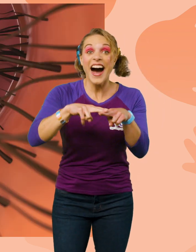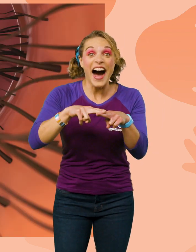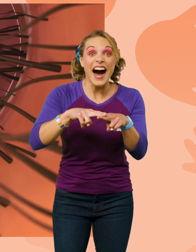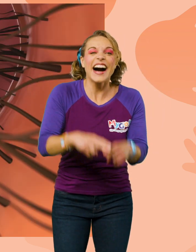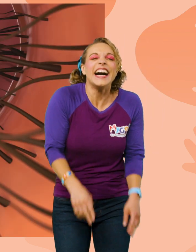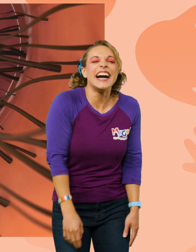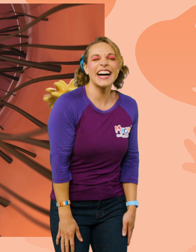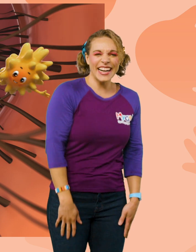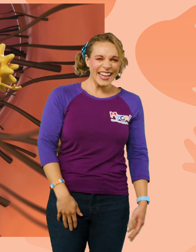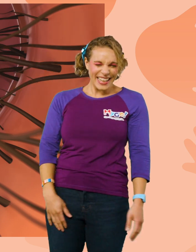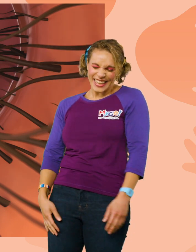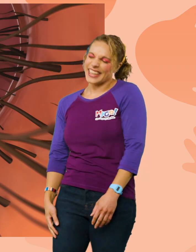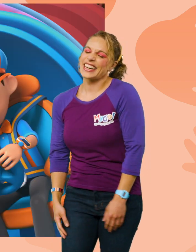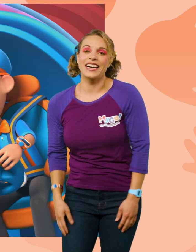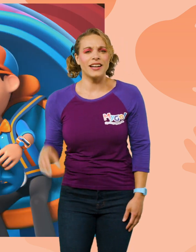it's fun.